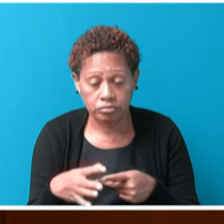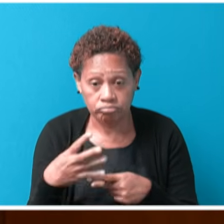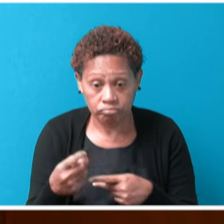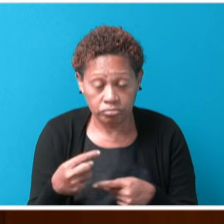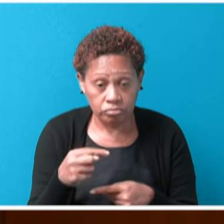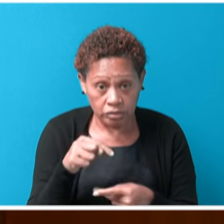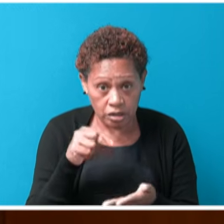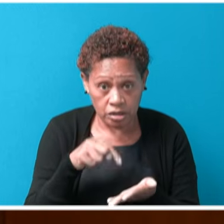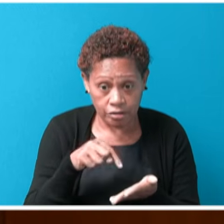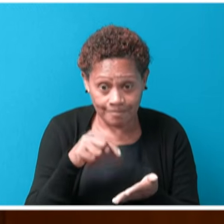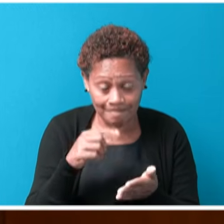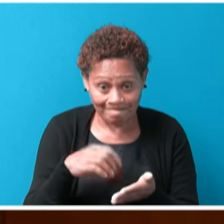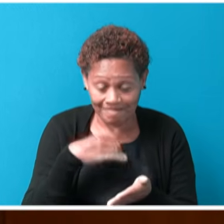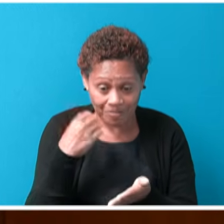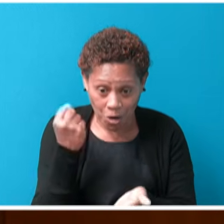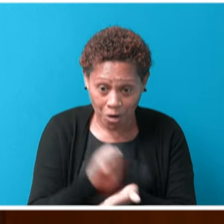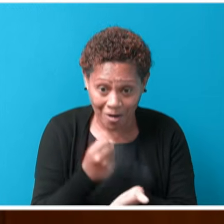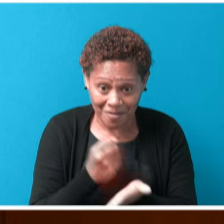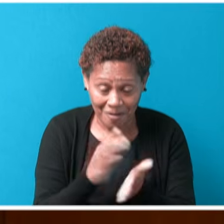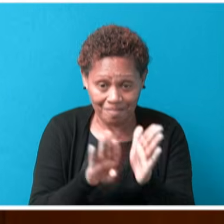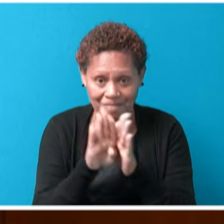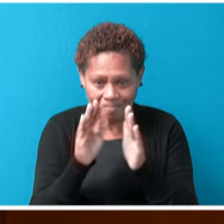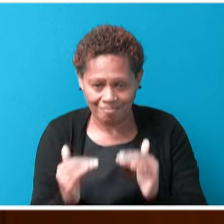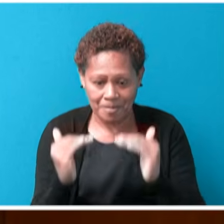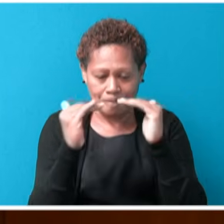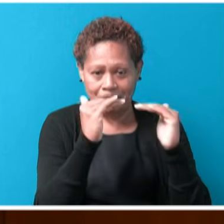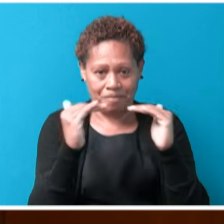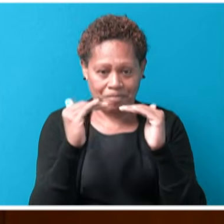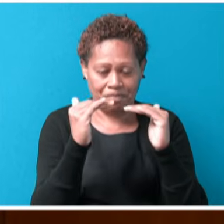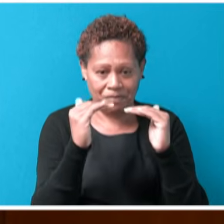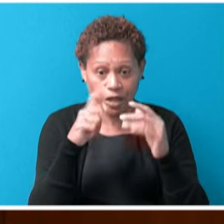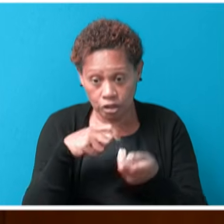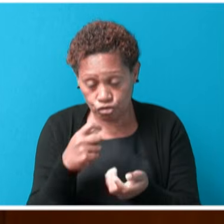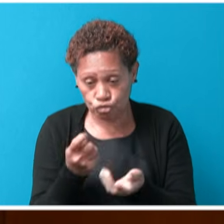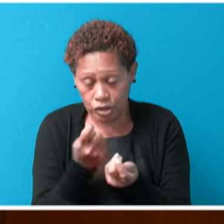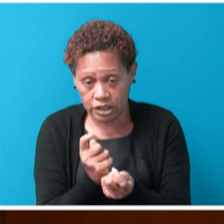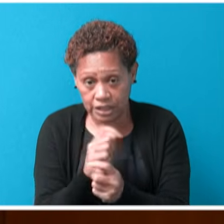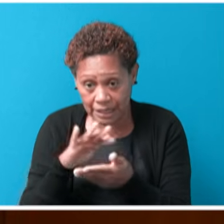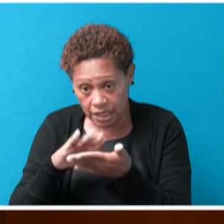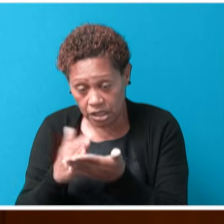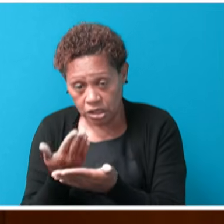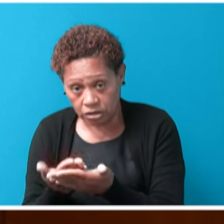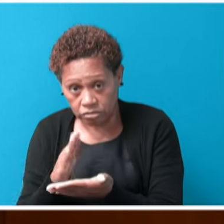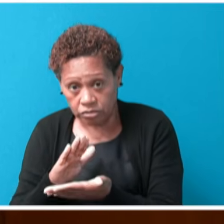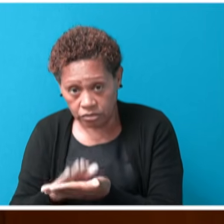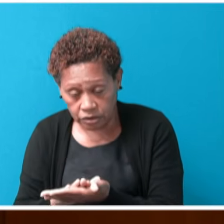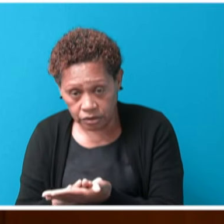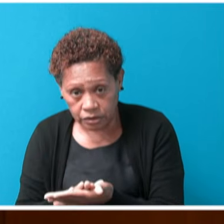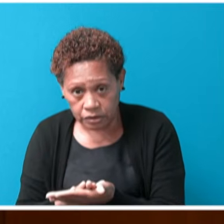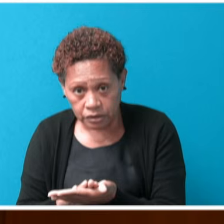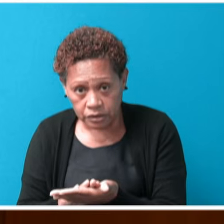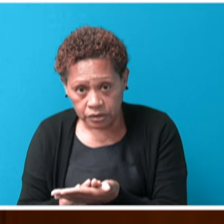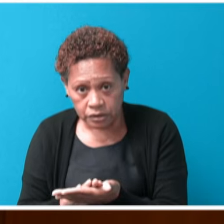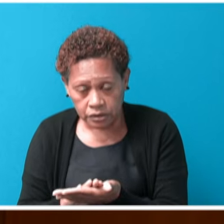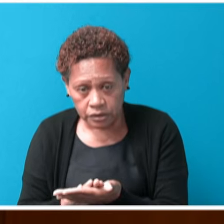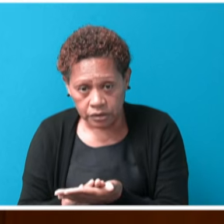standards and ensuring that public resources translate into tangible results for the citizens.